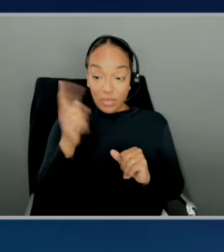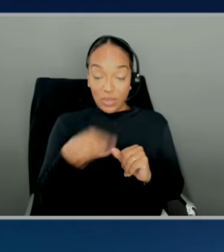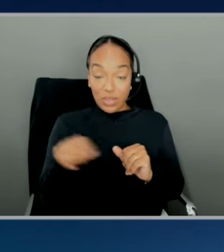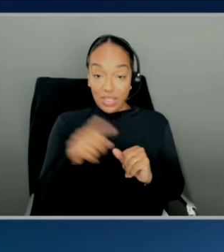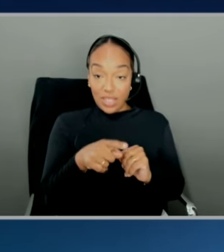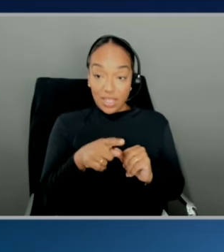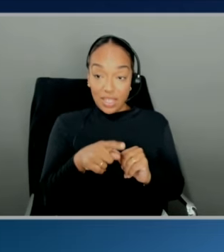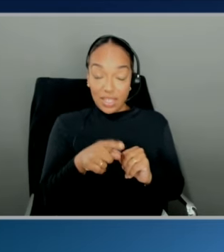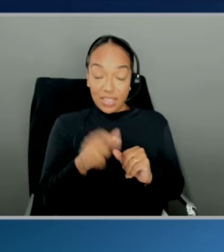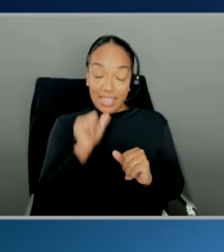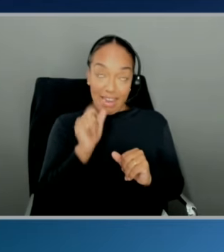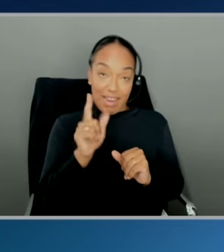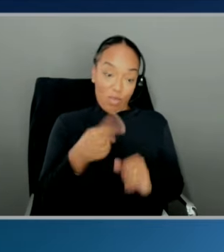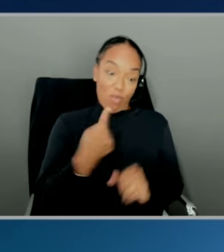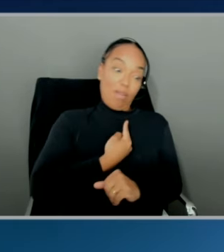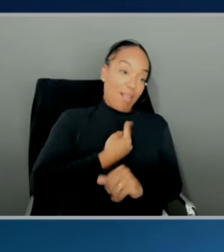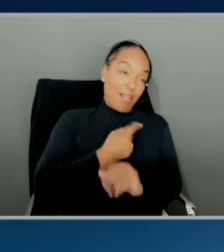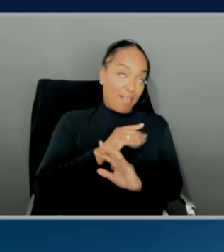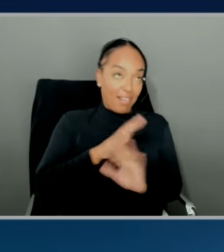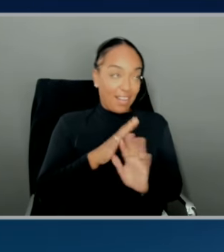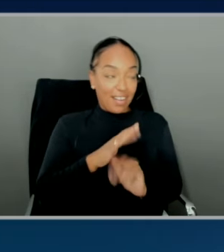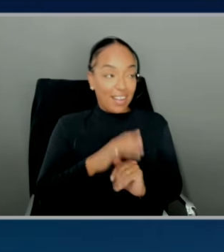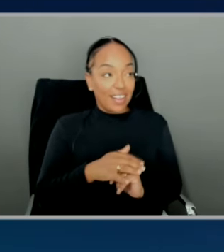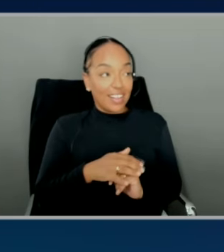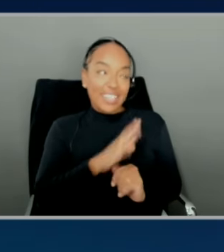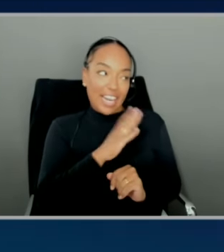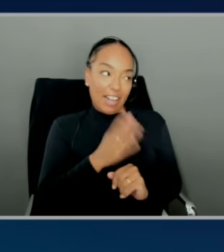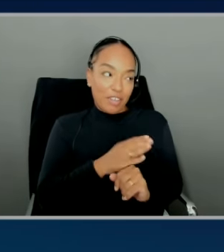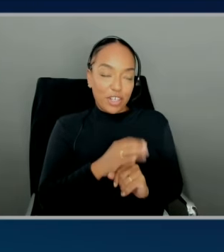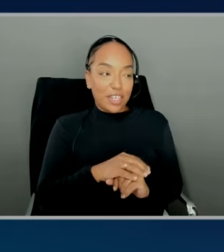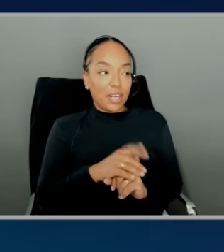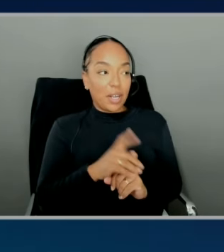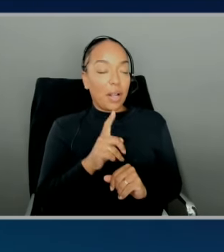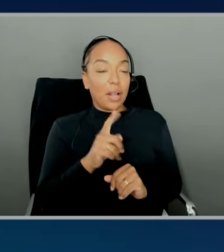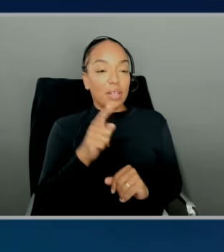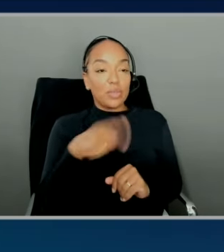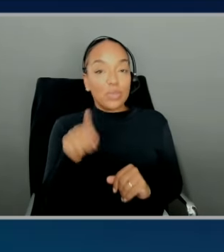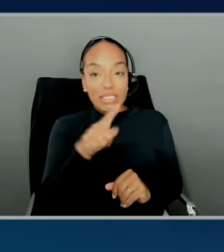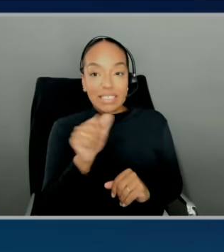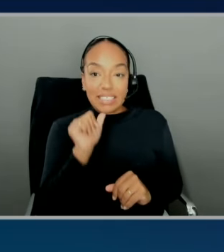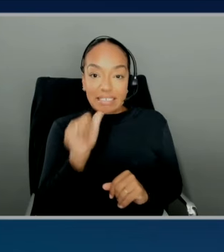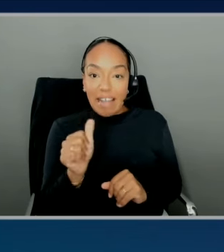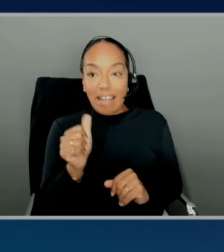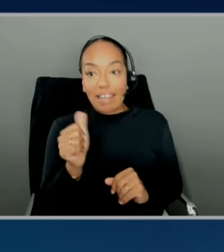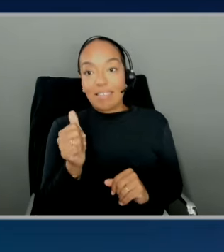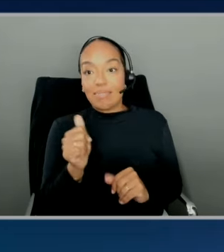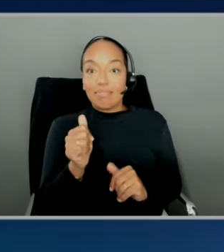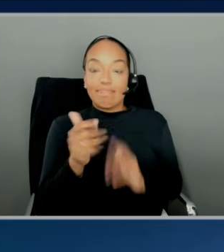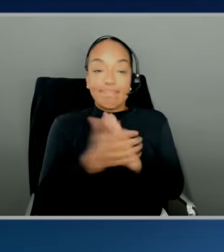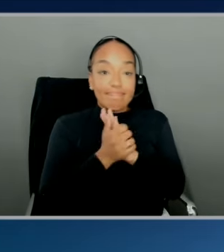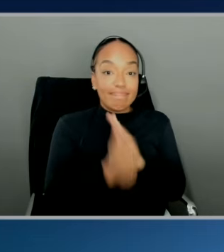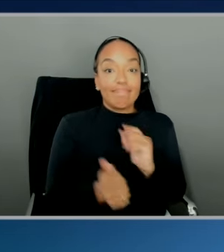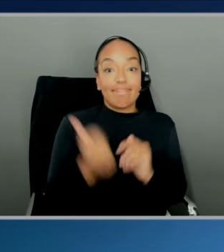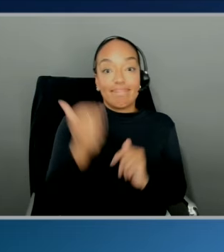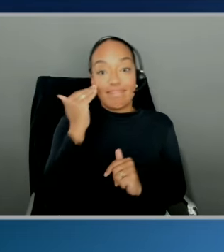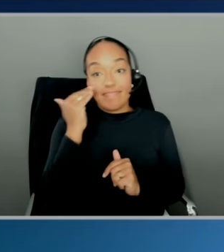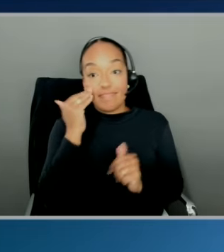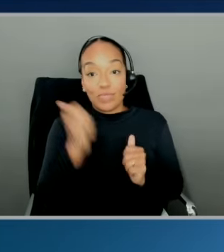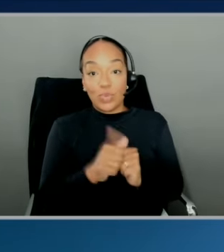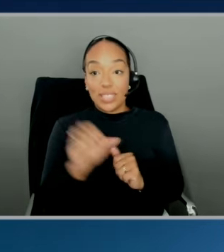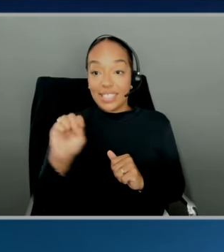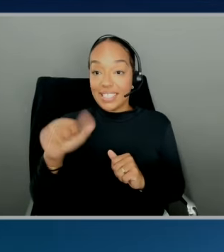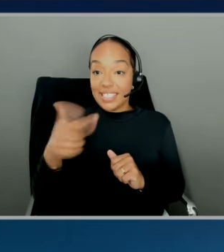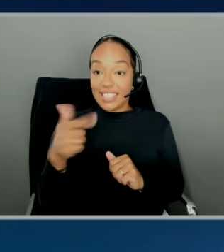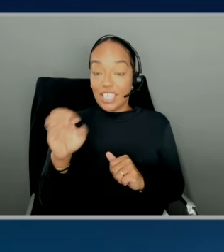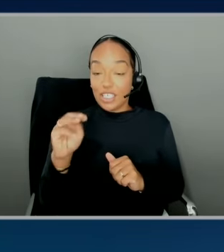speaking for myself, never, who are not as familiar with SageMaker and SageMaker Studio, maybe you can show